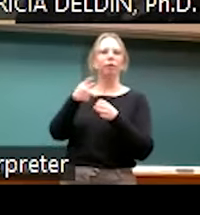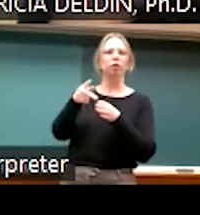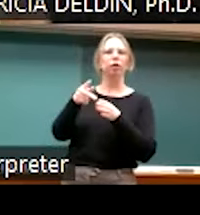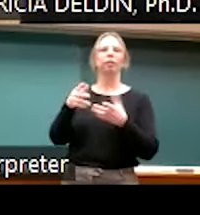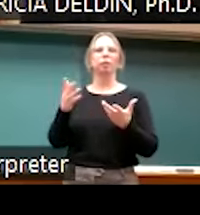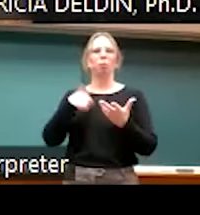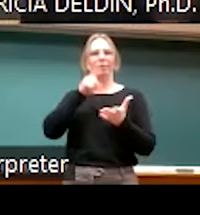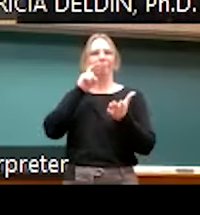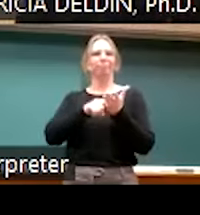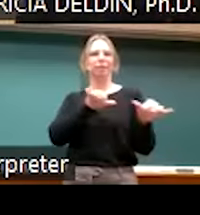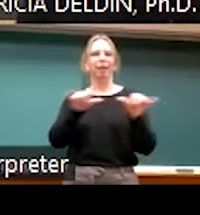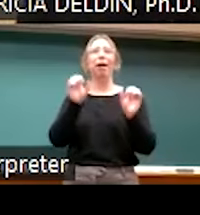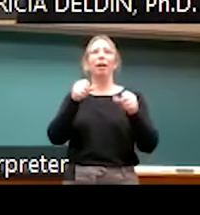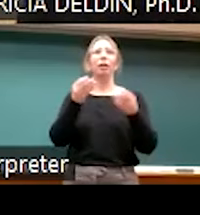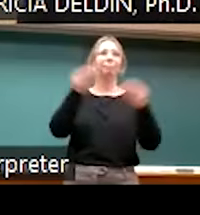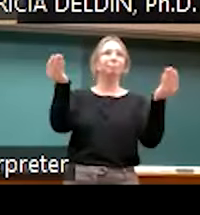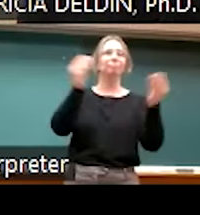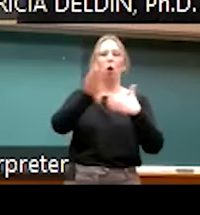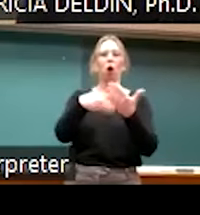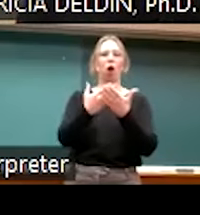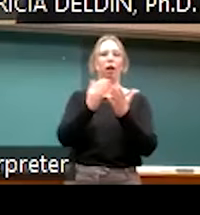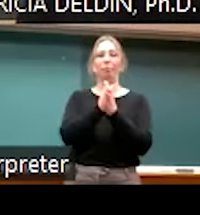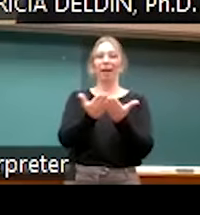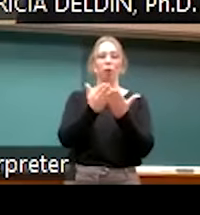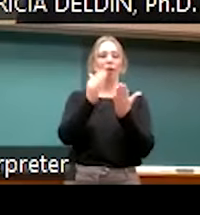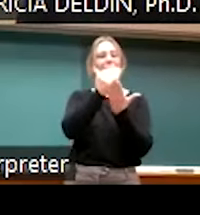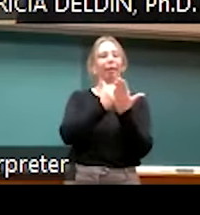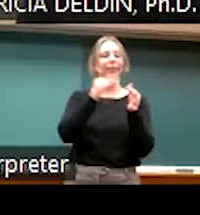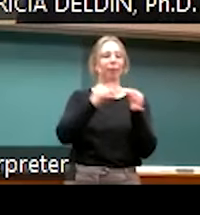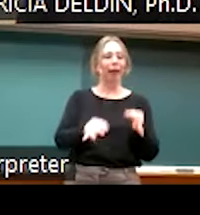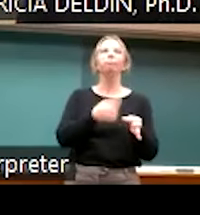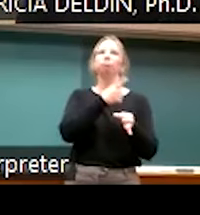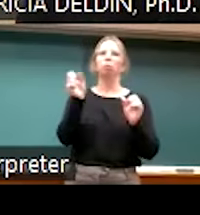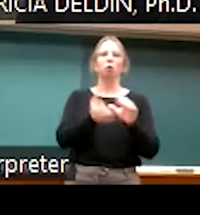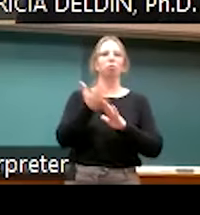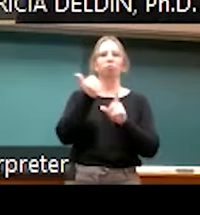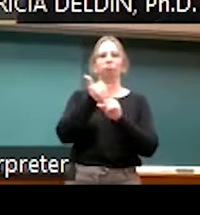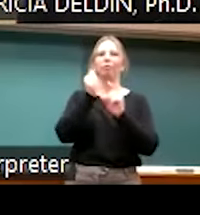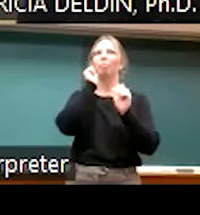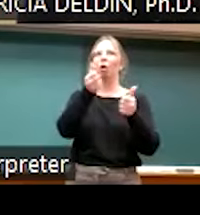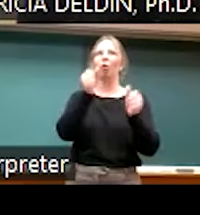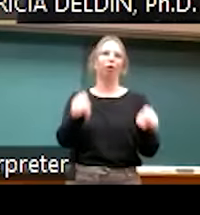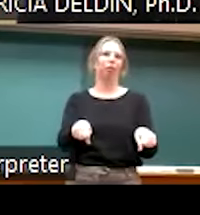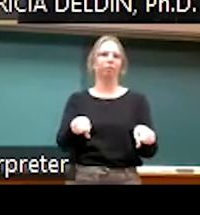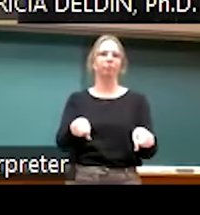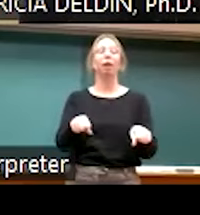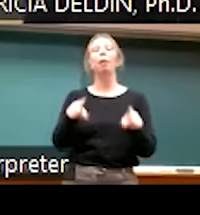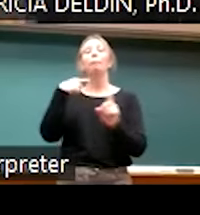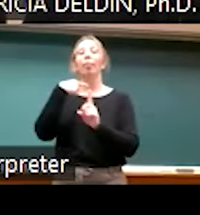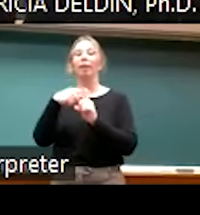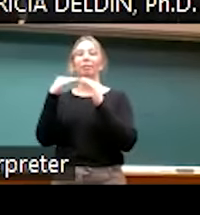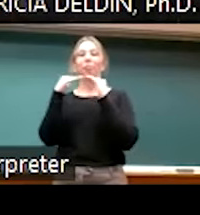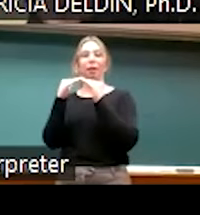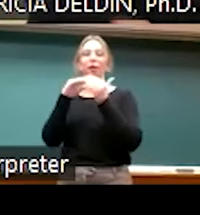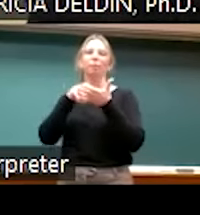manualized. I could hand you all a manual, you could run it tomorrow. The benefits though of peers is it's culturally diverse. So for example, we